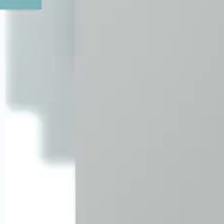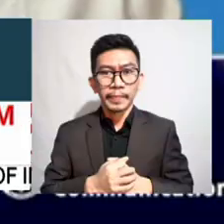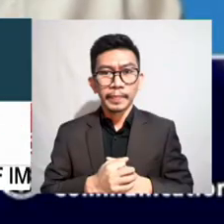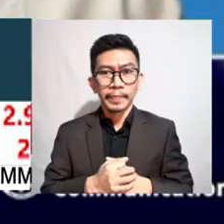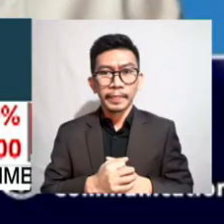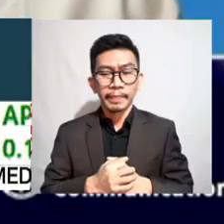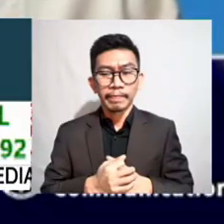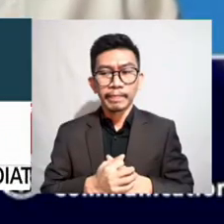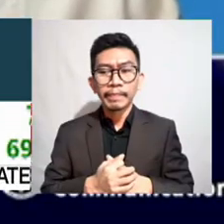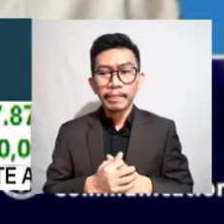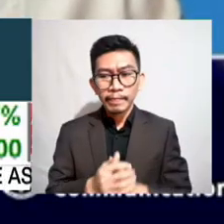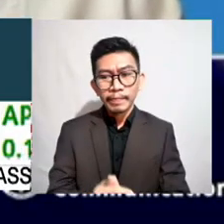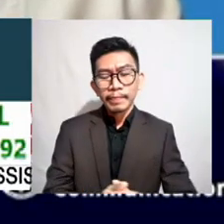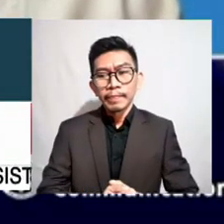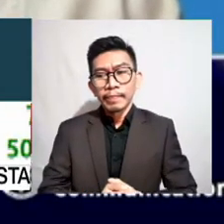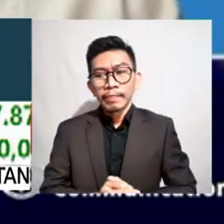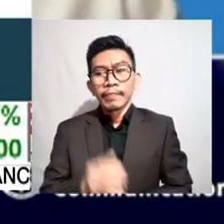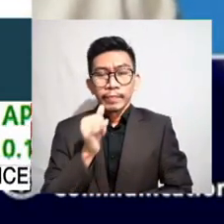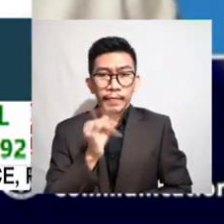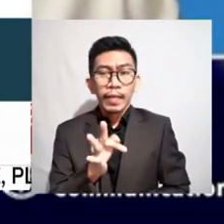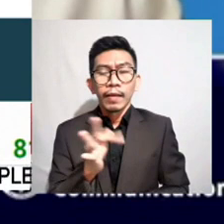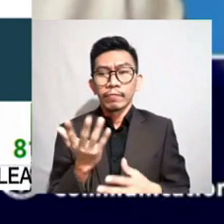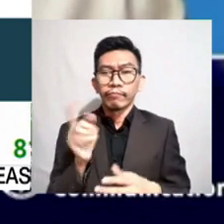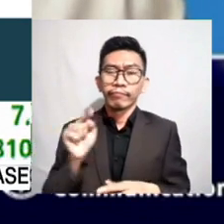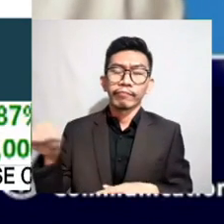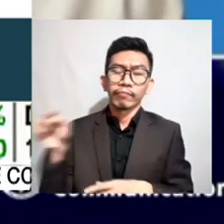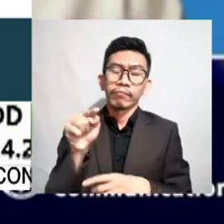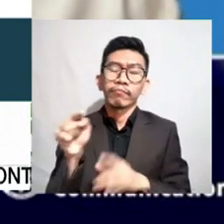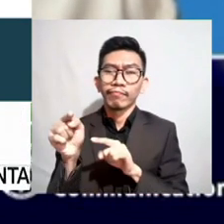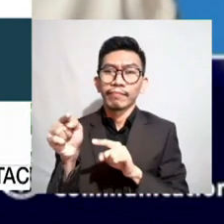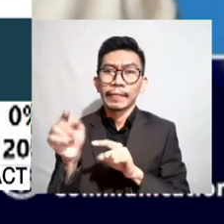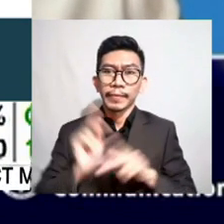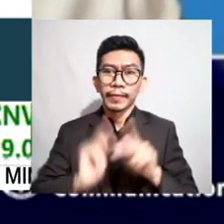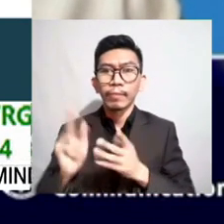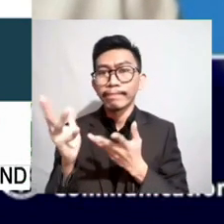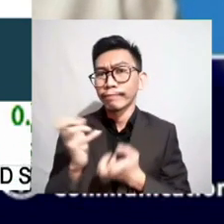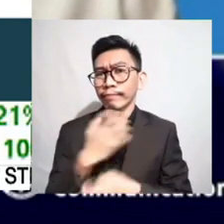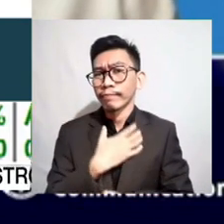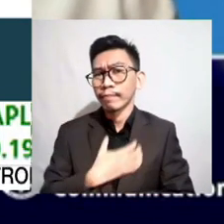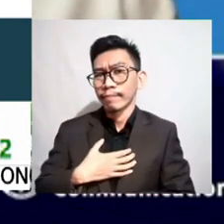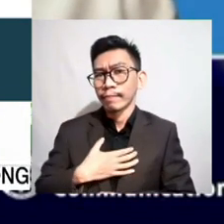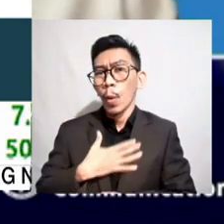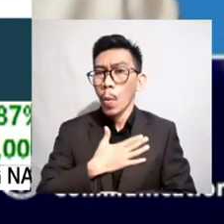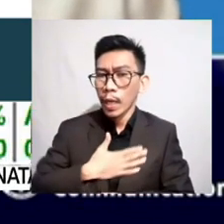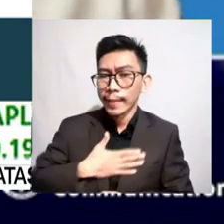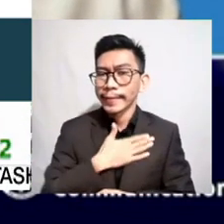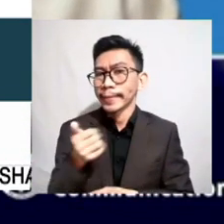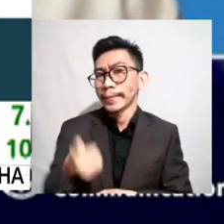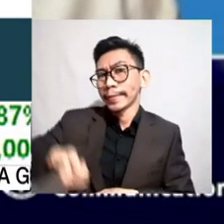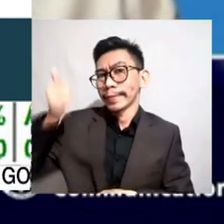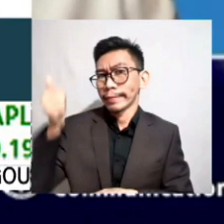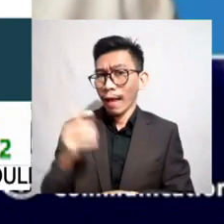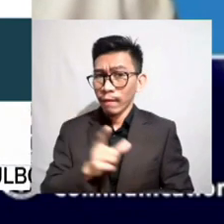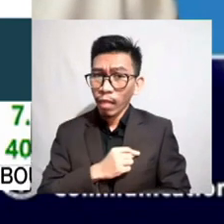So kung meron pa pong konsyensyang natitira yung mga nais manalo, na desperadong manalo, eh sana po, eh tumulong na lang po